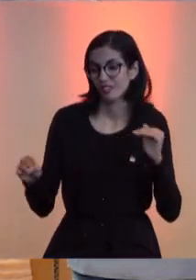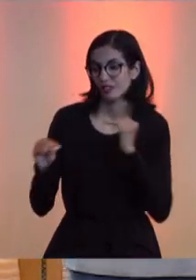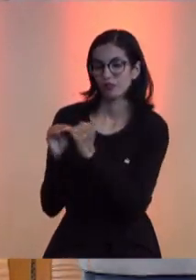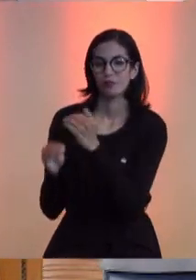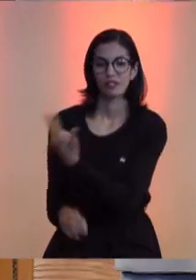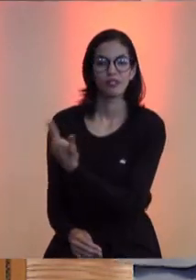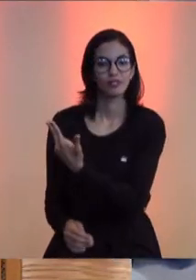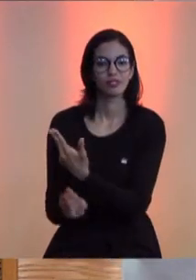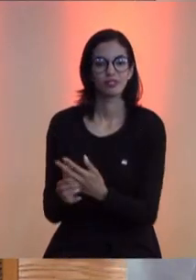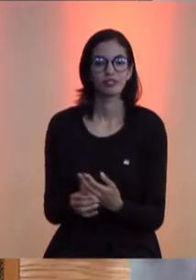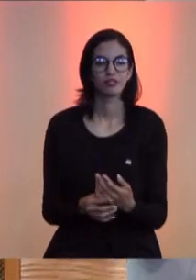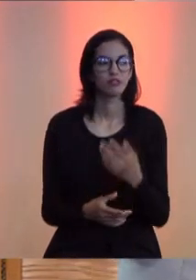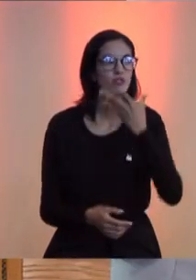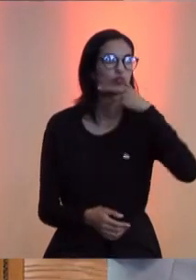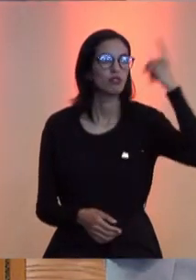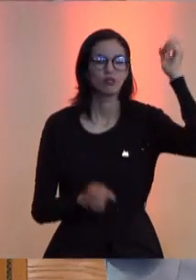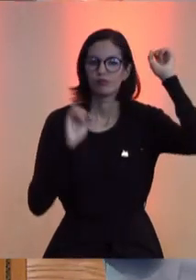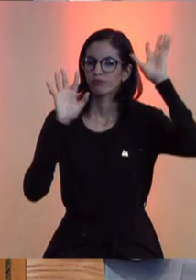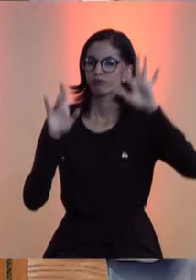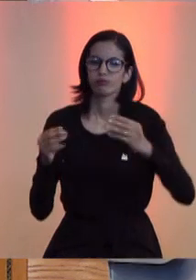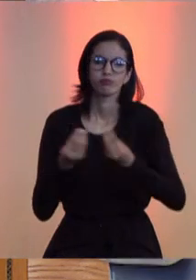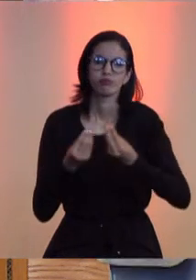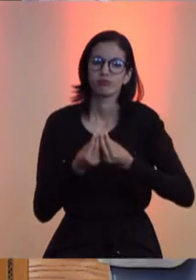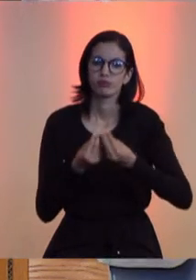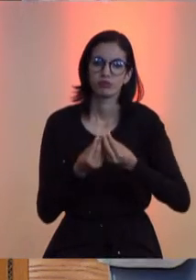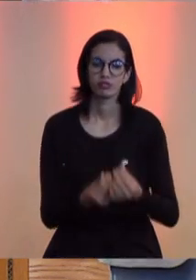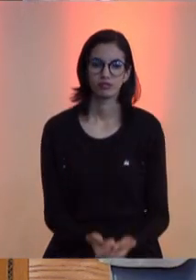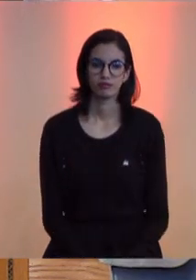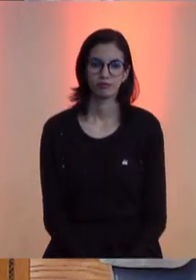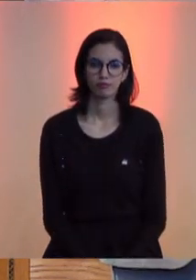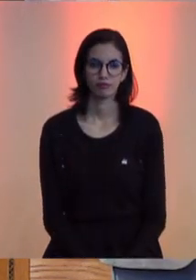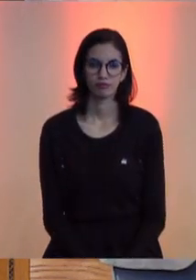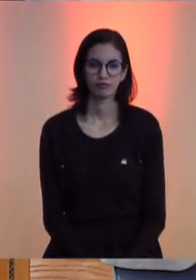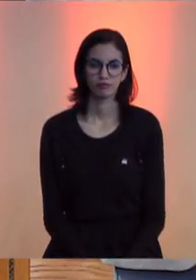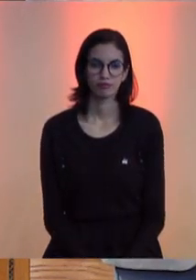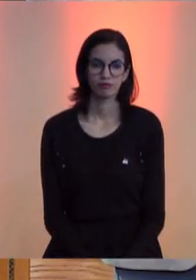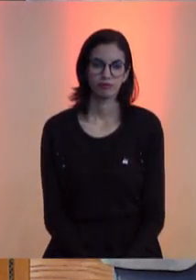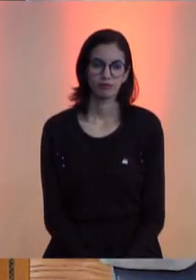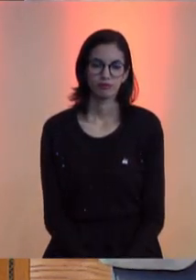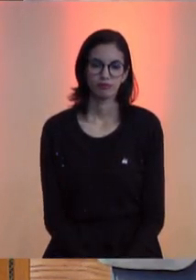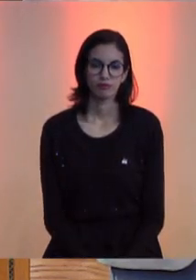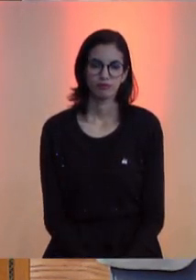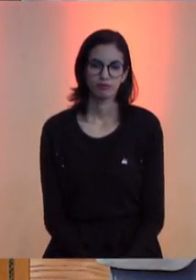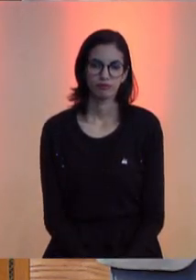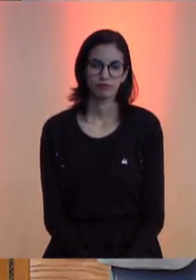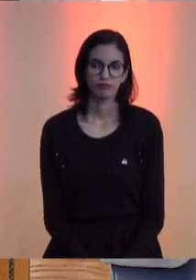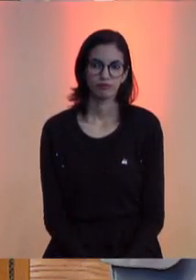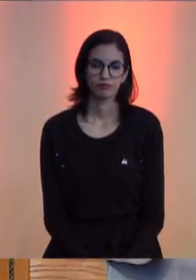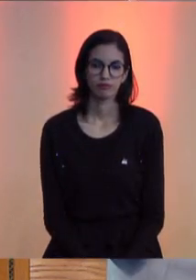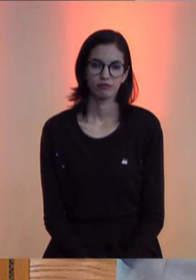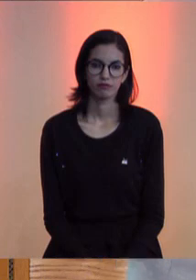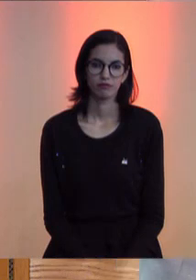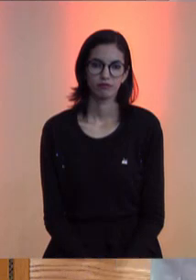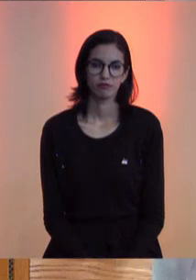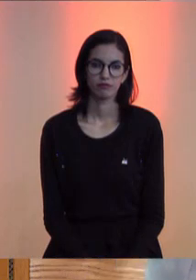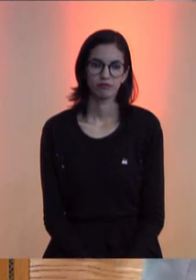me. Porque Dios ha hecho tanto para mí. God has done so much for me. Dios